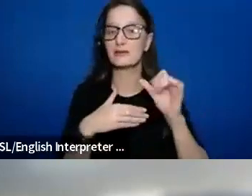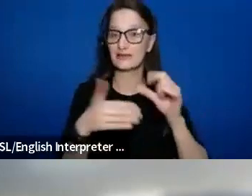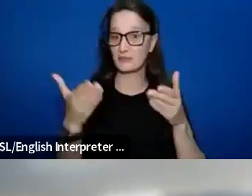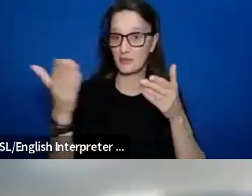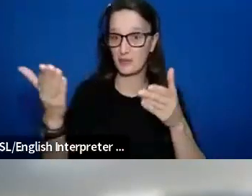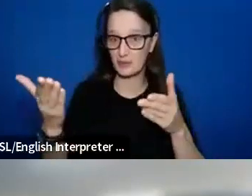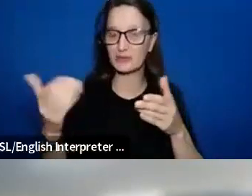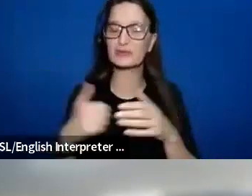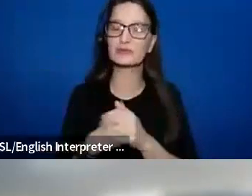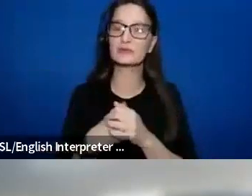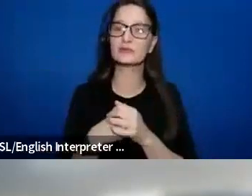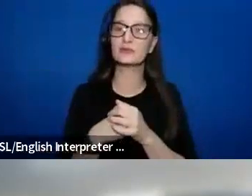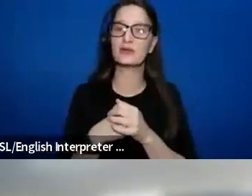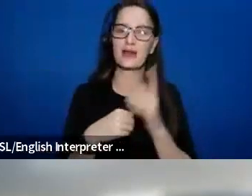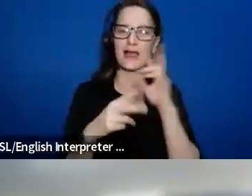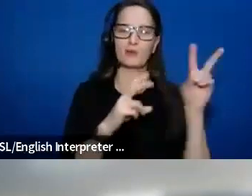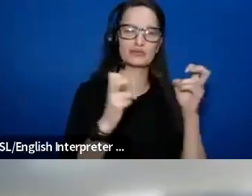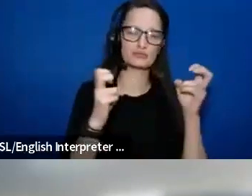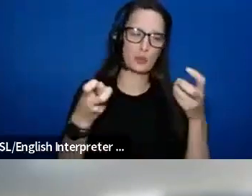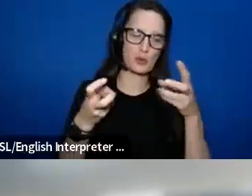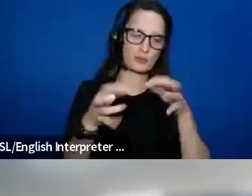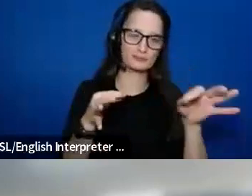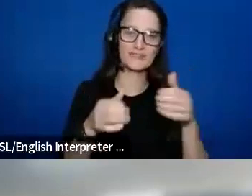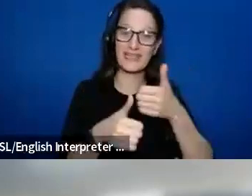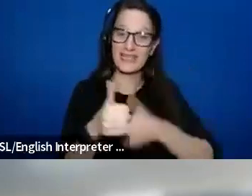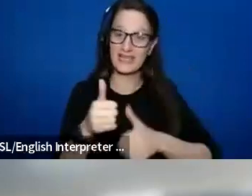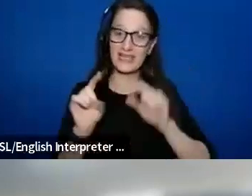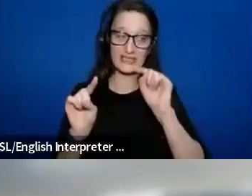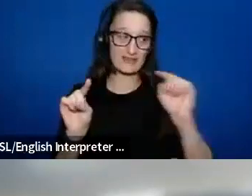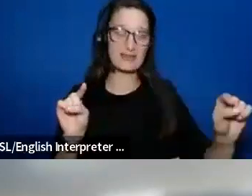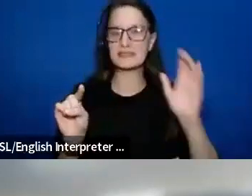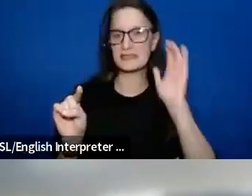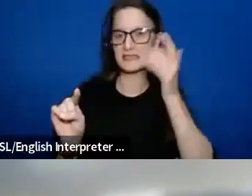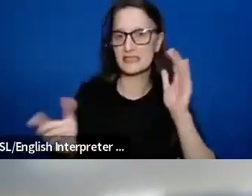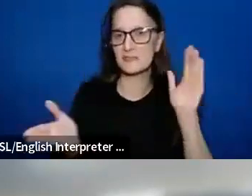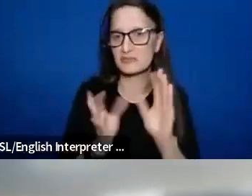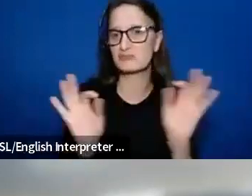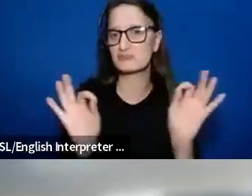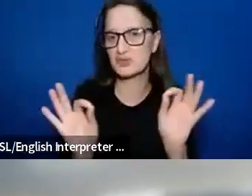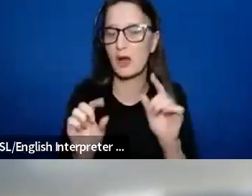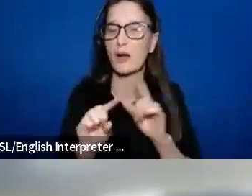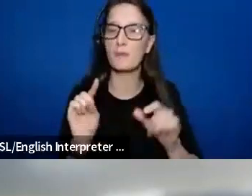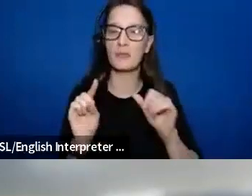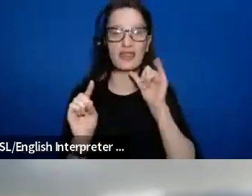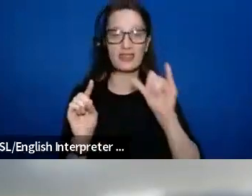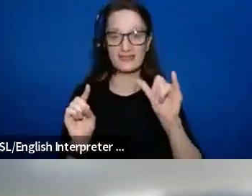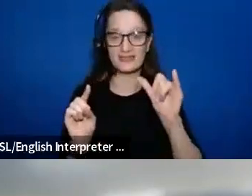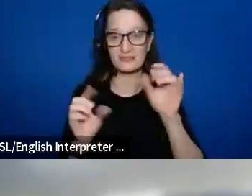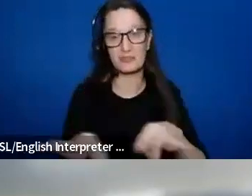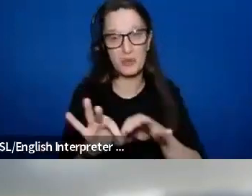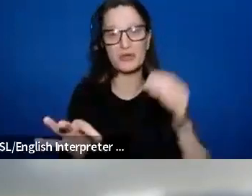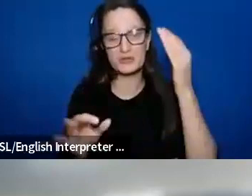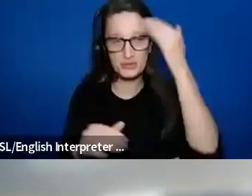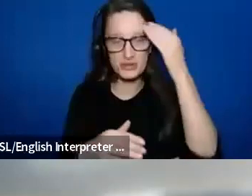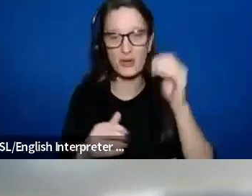cuts, and I'll just quote it, while each of these is comparatively small, it's well worth noting their disproportionate impact on underserved and